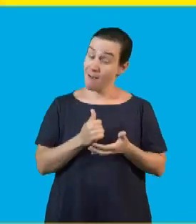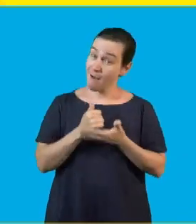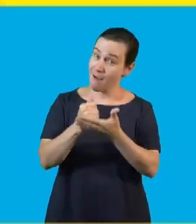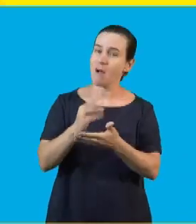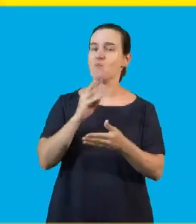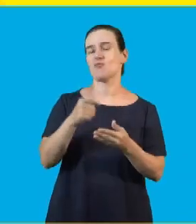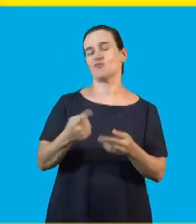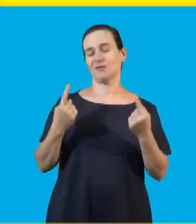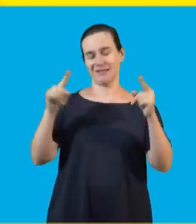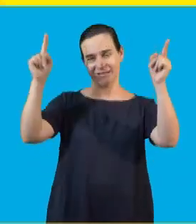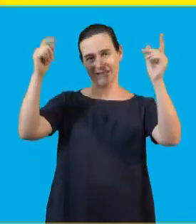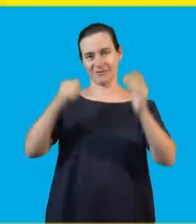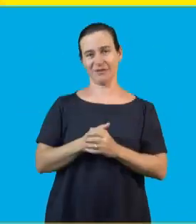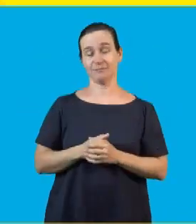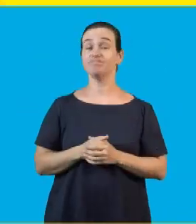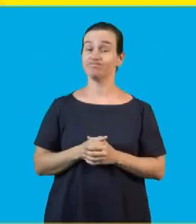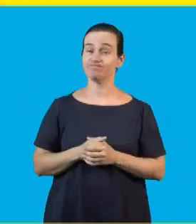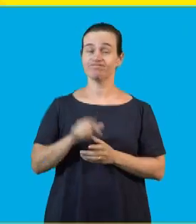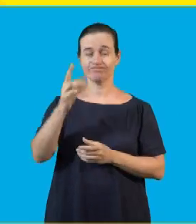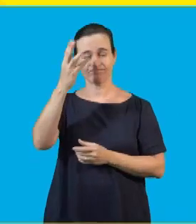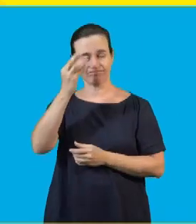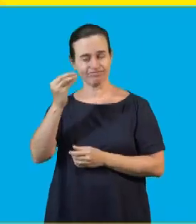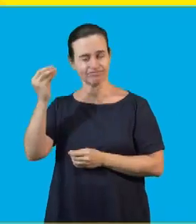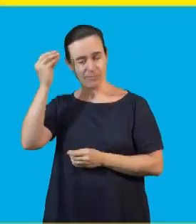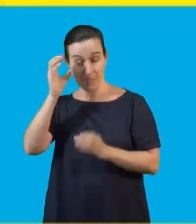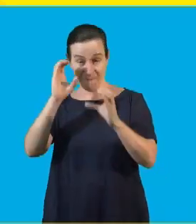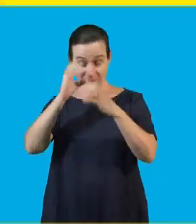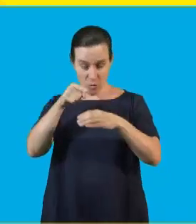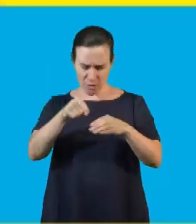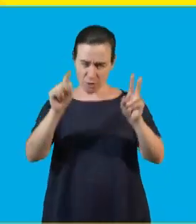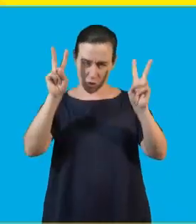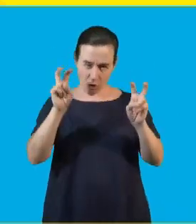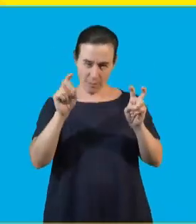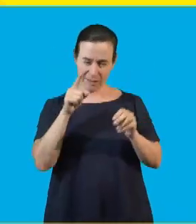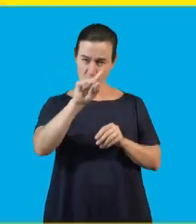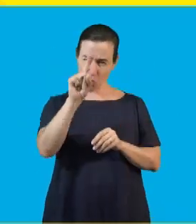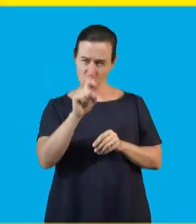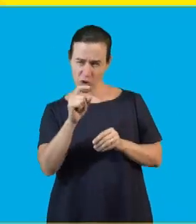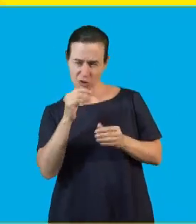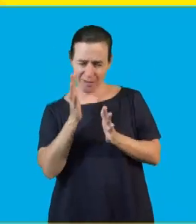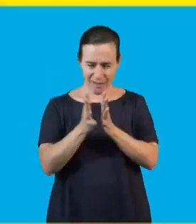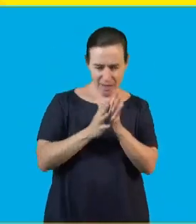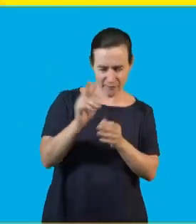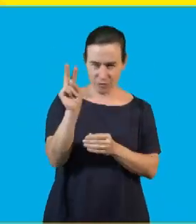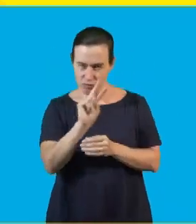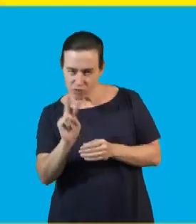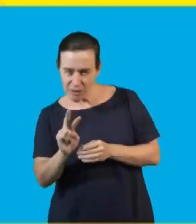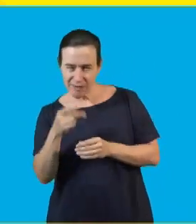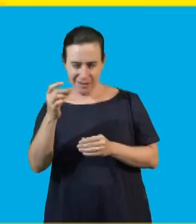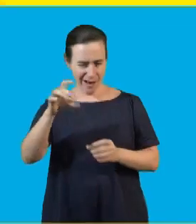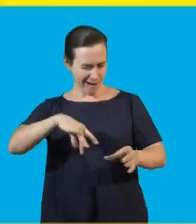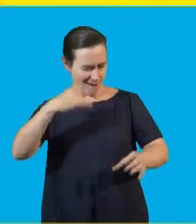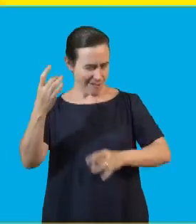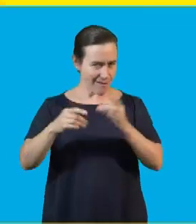that it will help you to be successful. Remember to stay on topic, to read the question carefully, to unpack the